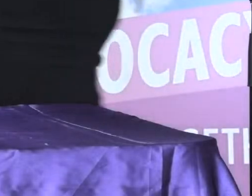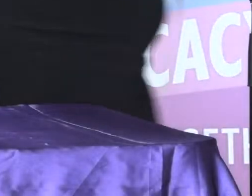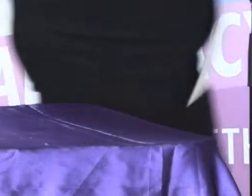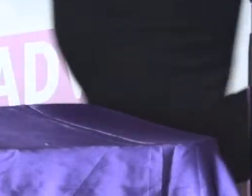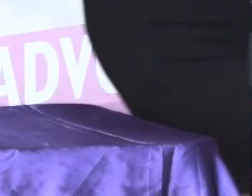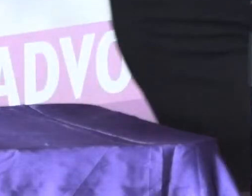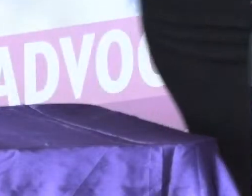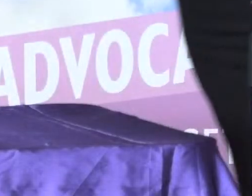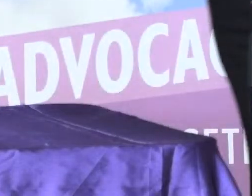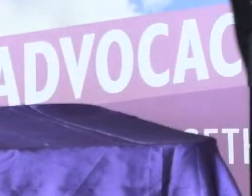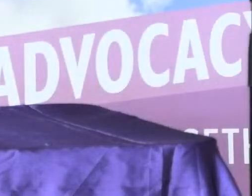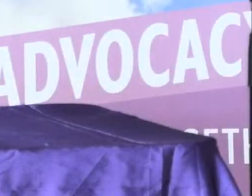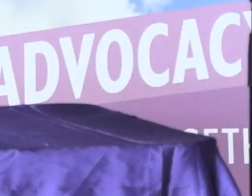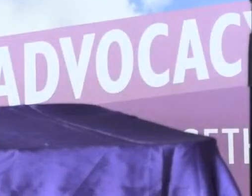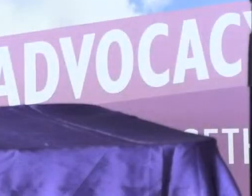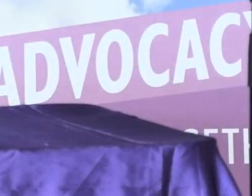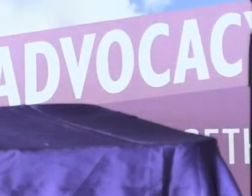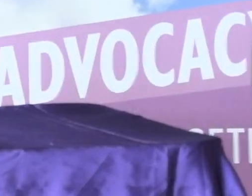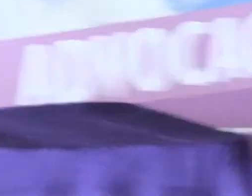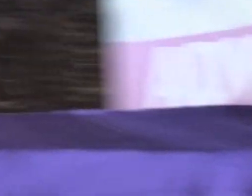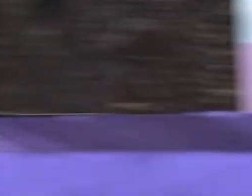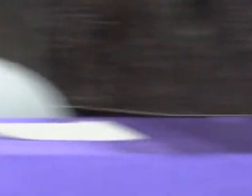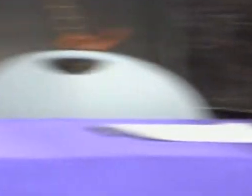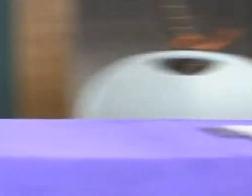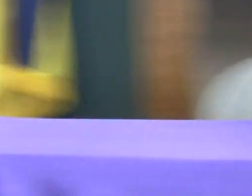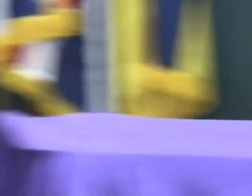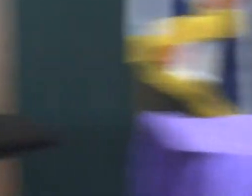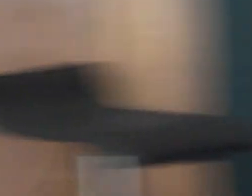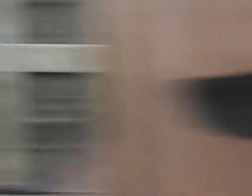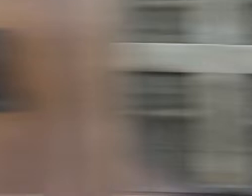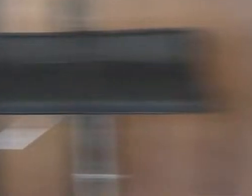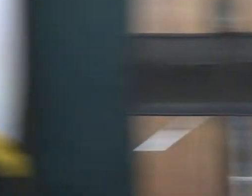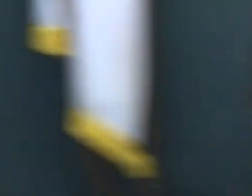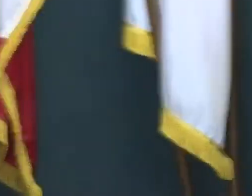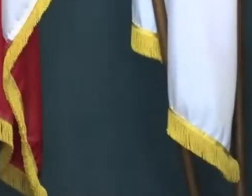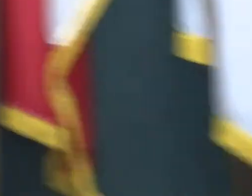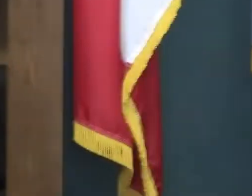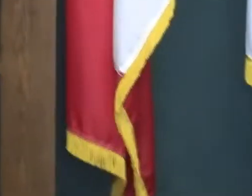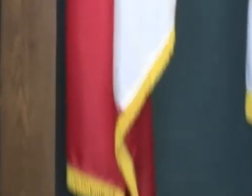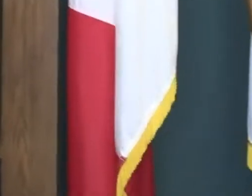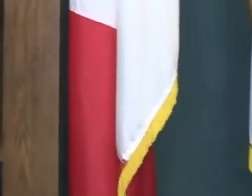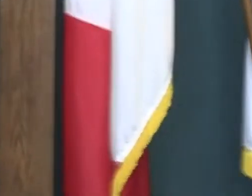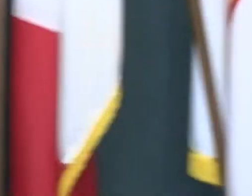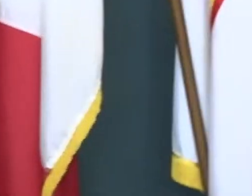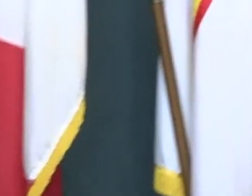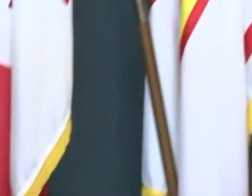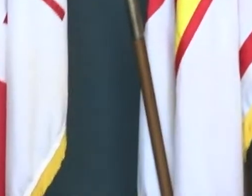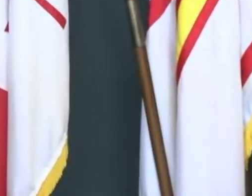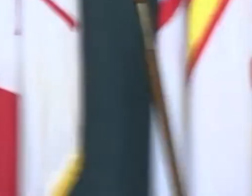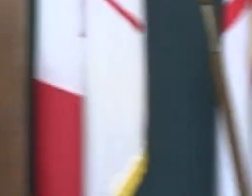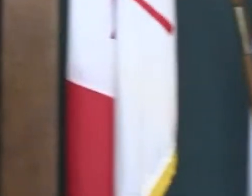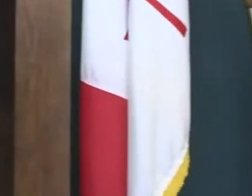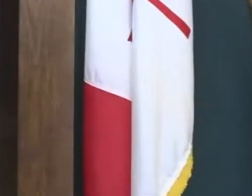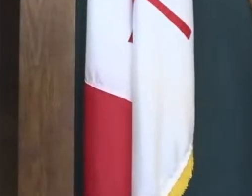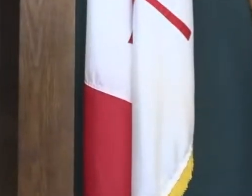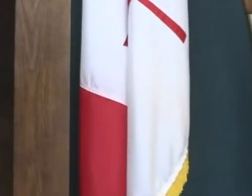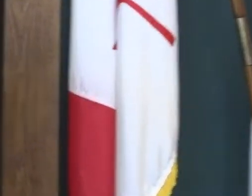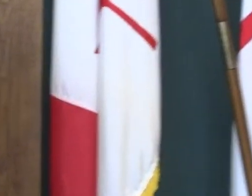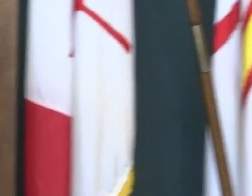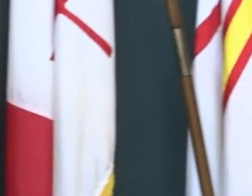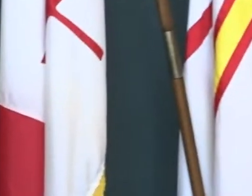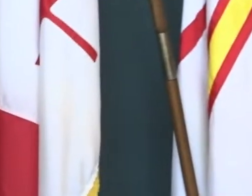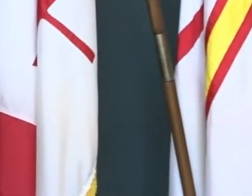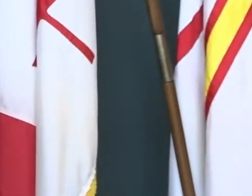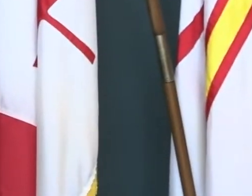Thank you, Minister Parsons. And here to share another story of lived experience of losing a loved one through intimate